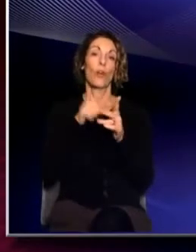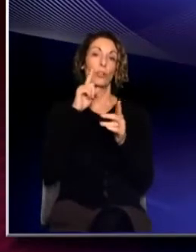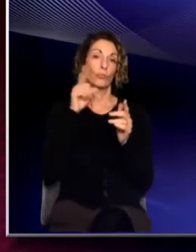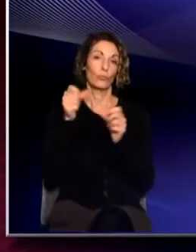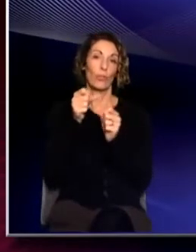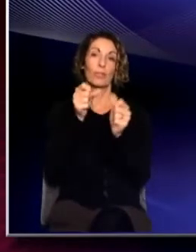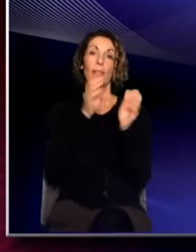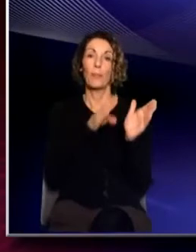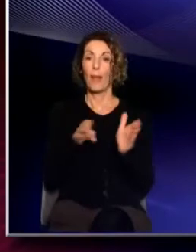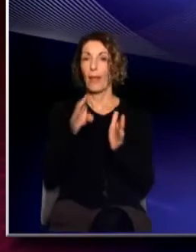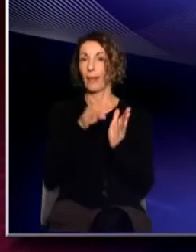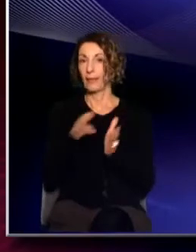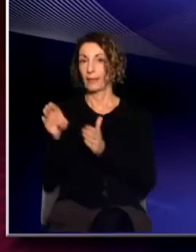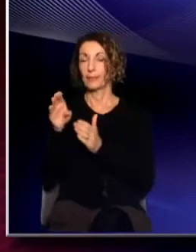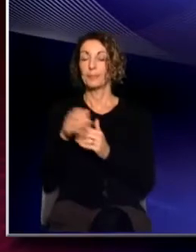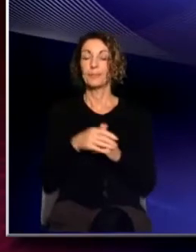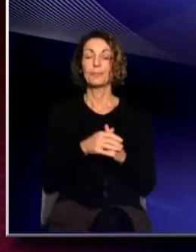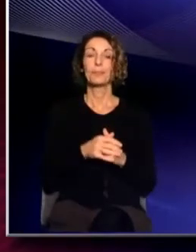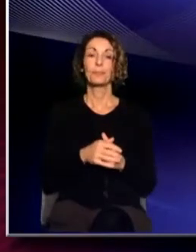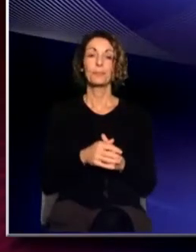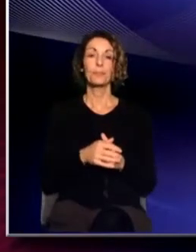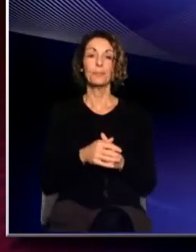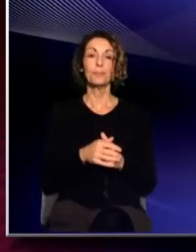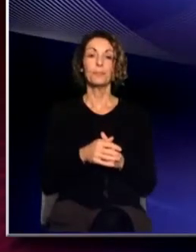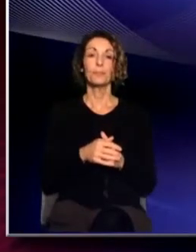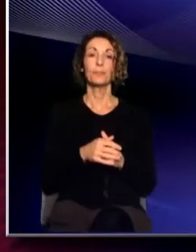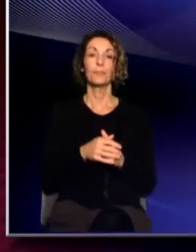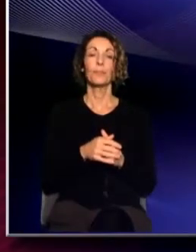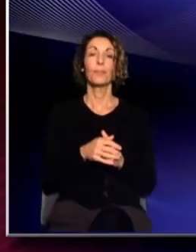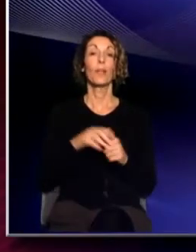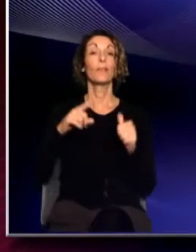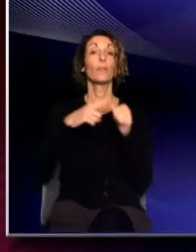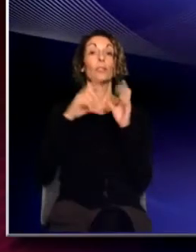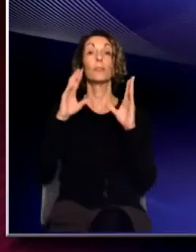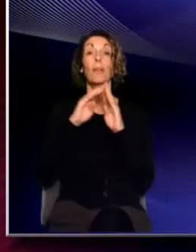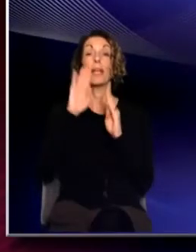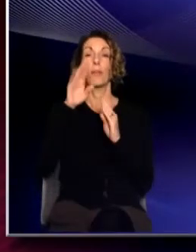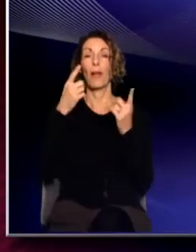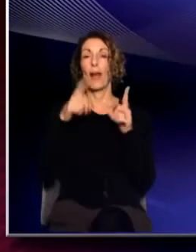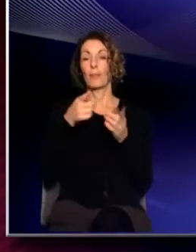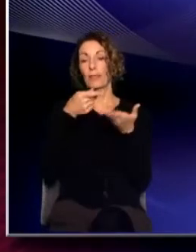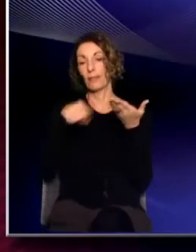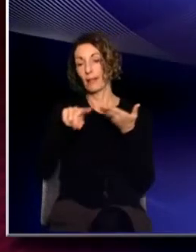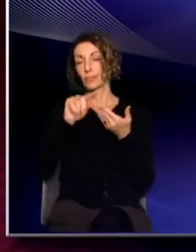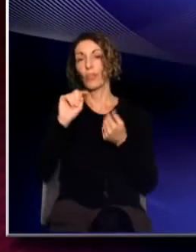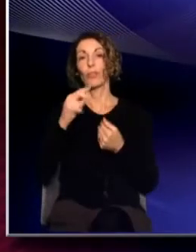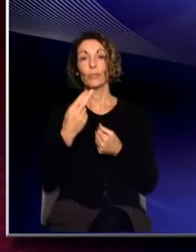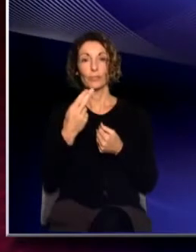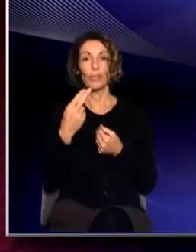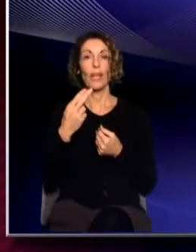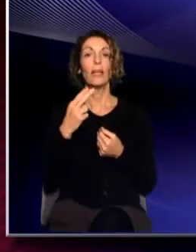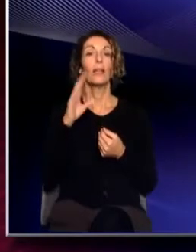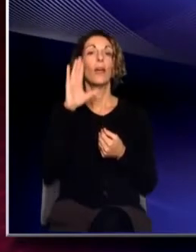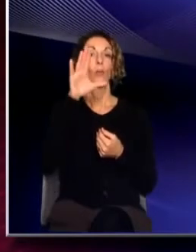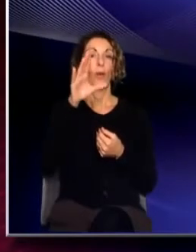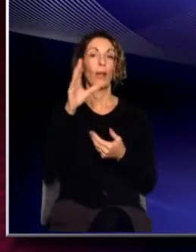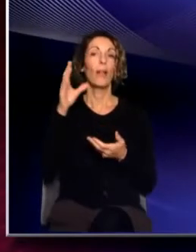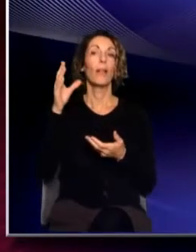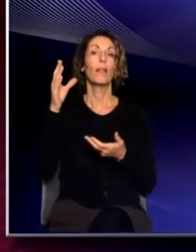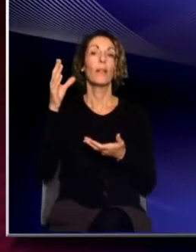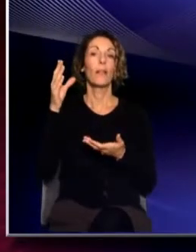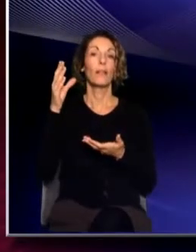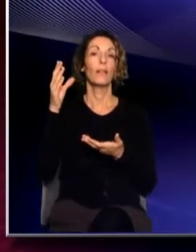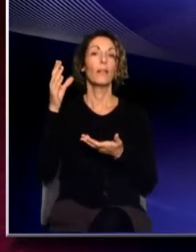planning. Our first meeting is next week, Thursday. We're bringing in about